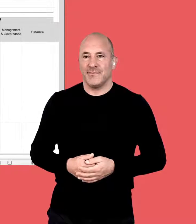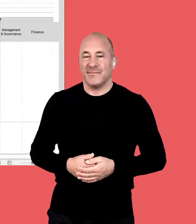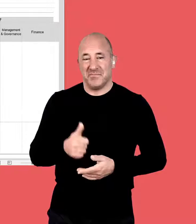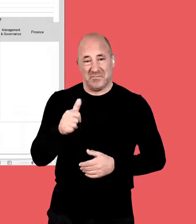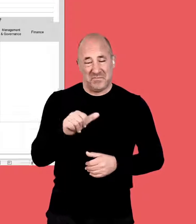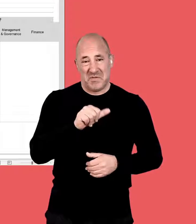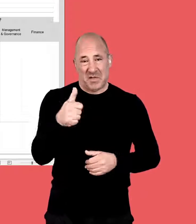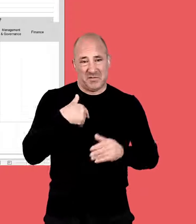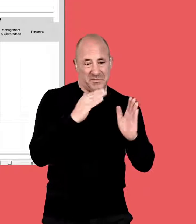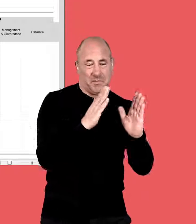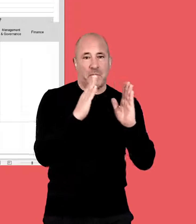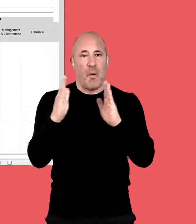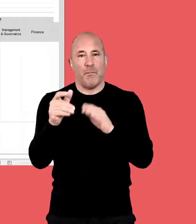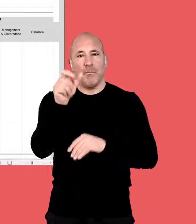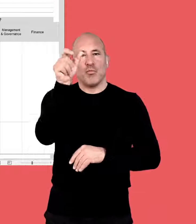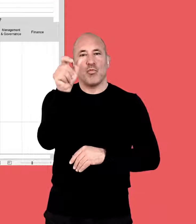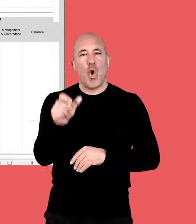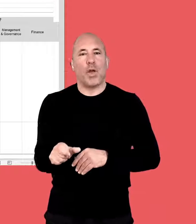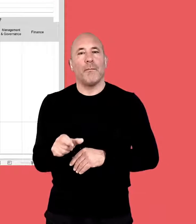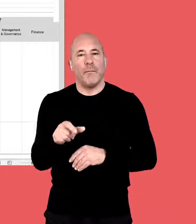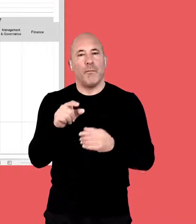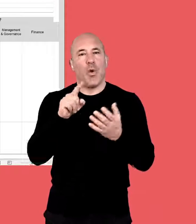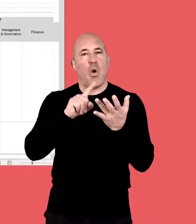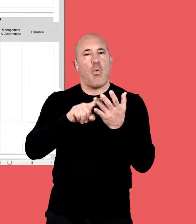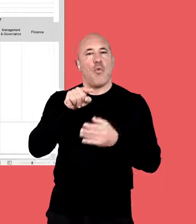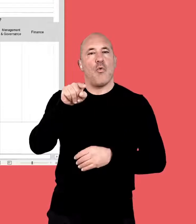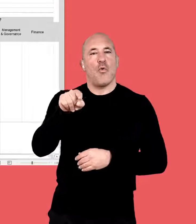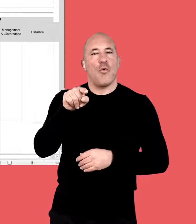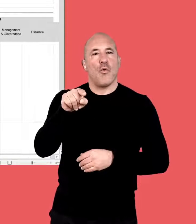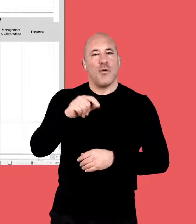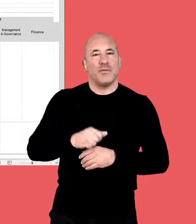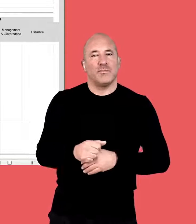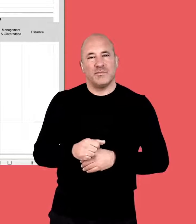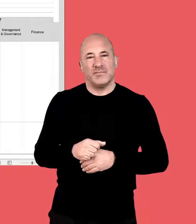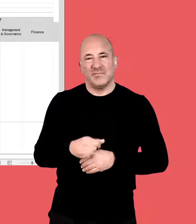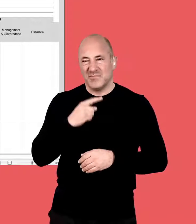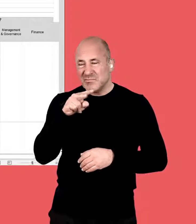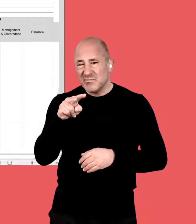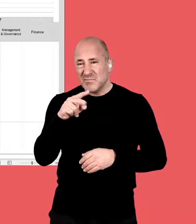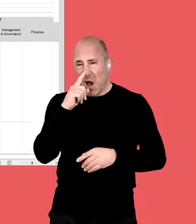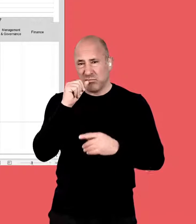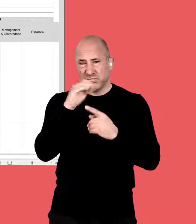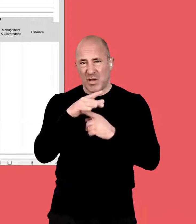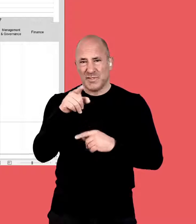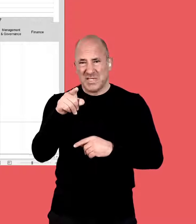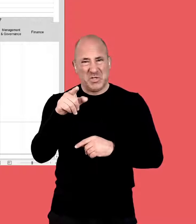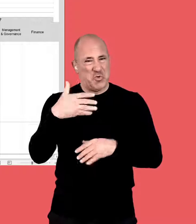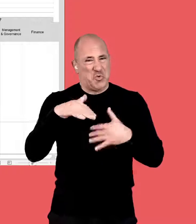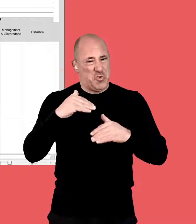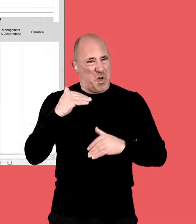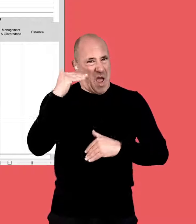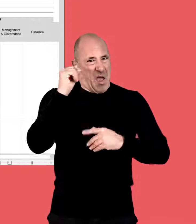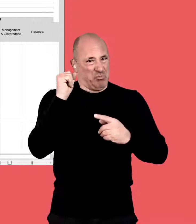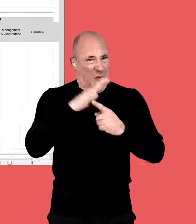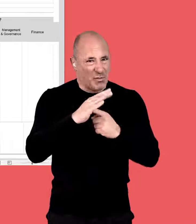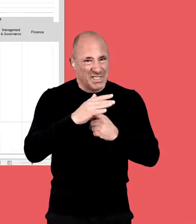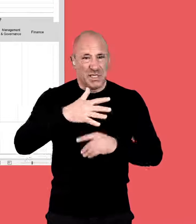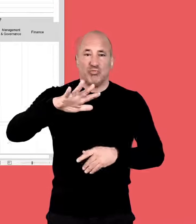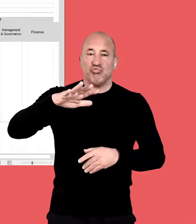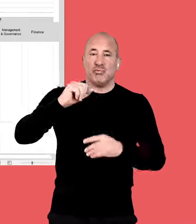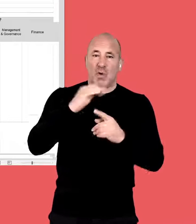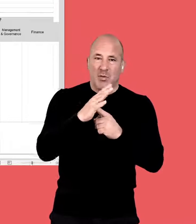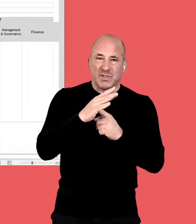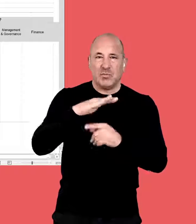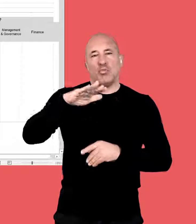Moving on, within column O, you can select a priority of either high, medium or